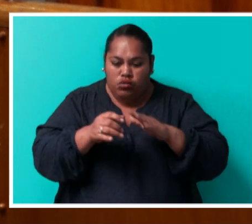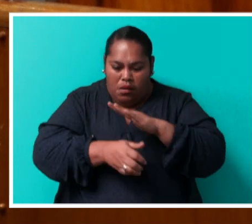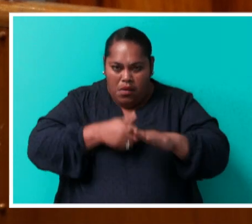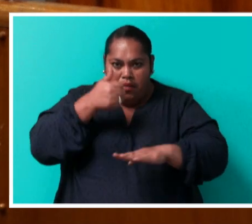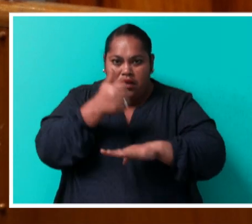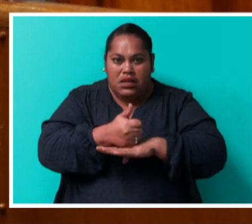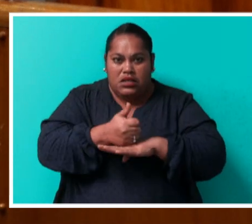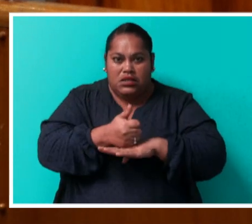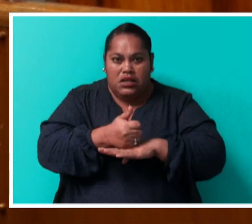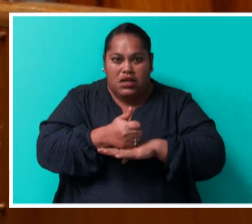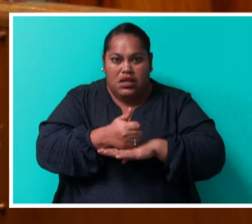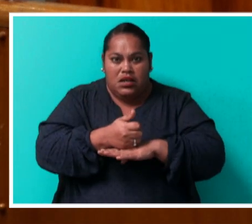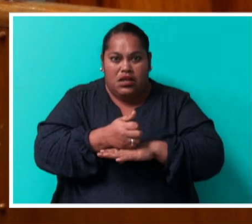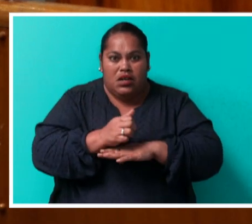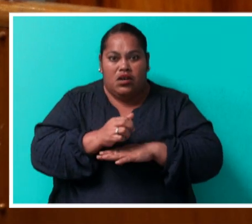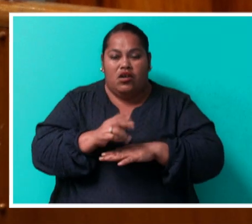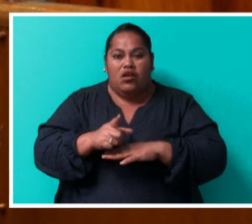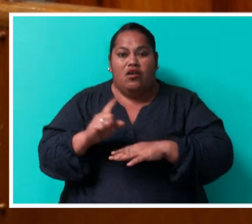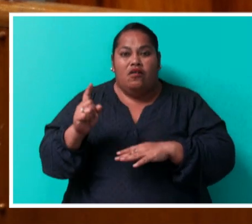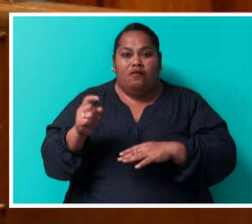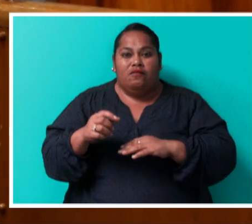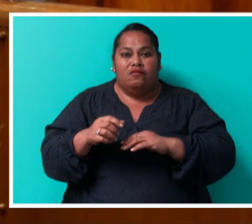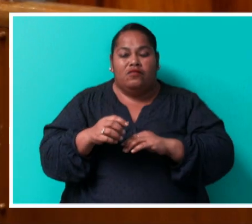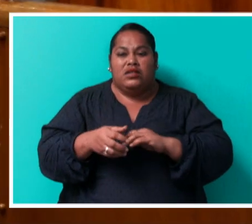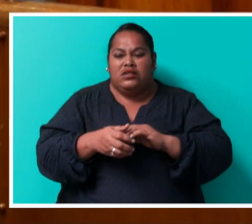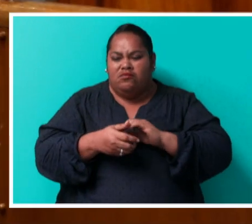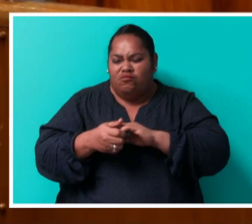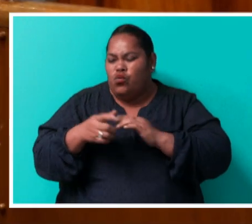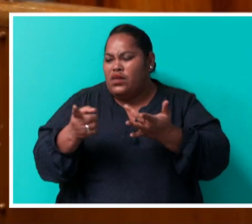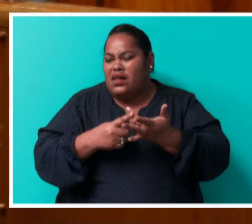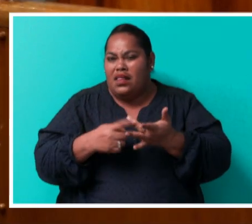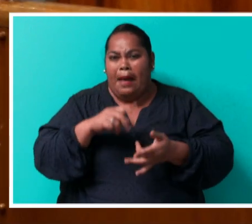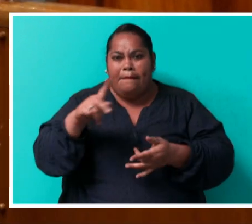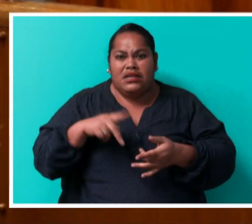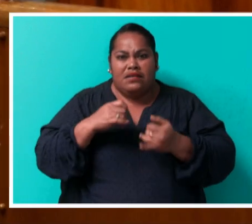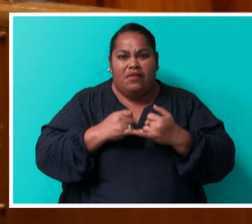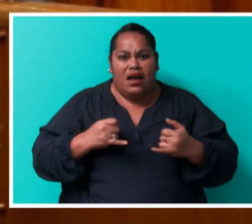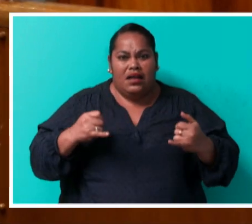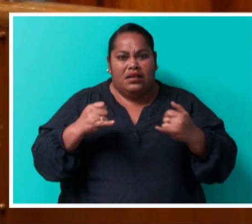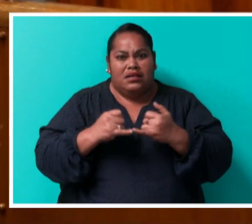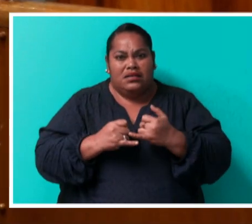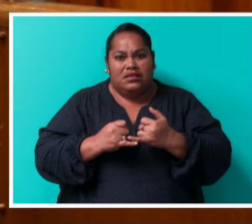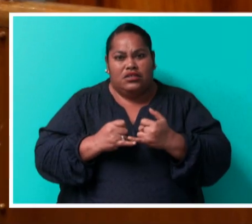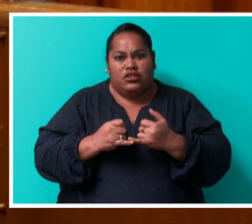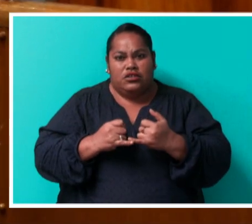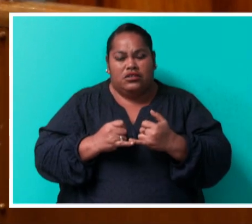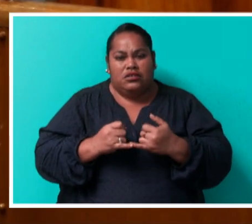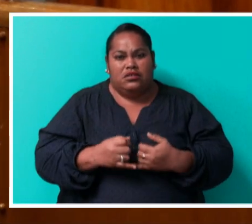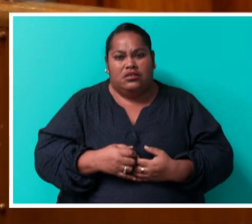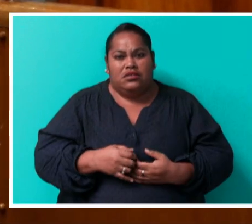Peace Declaration in tandem with other Pacific Island Forum initiatives of the Boy Declaration and the